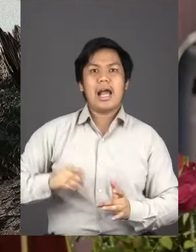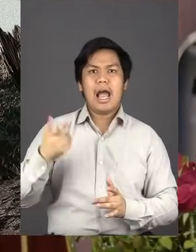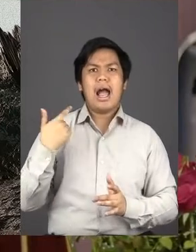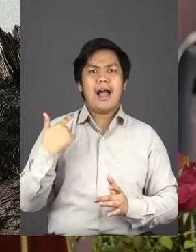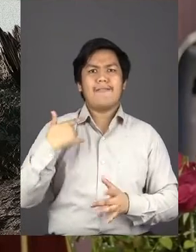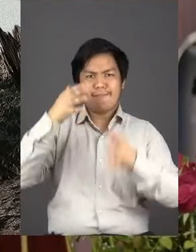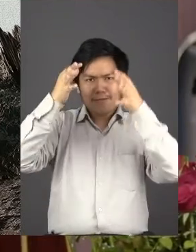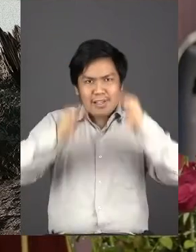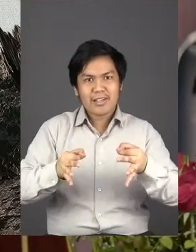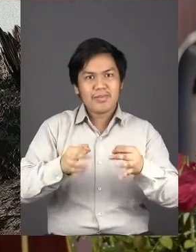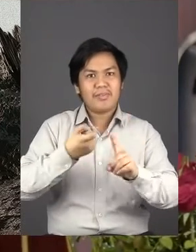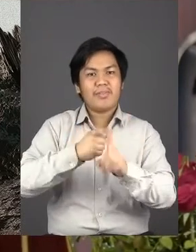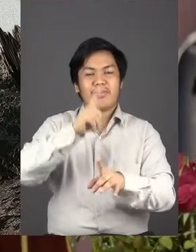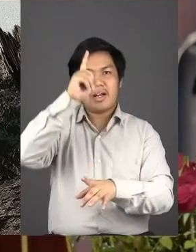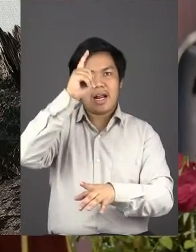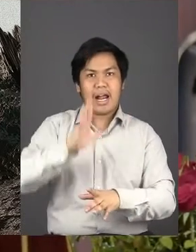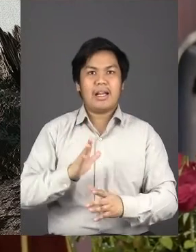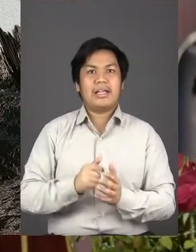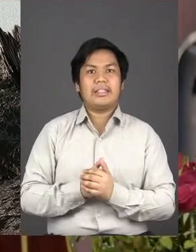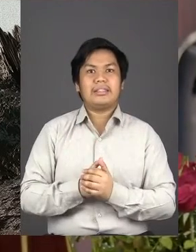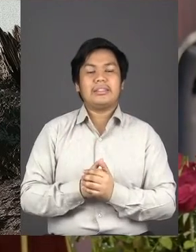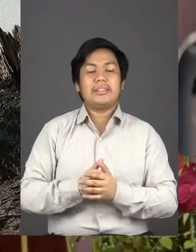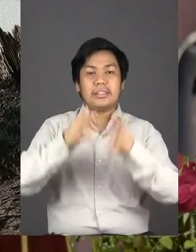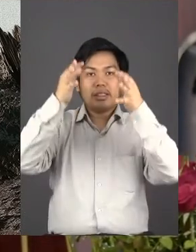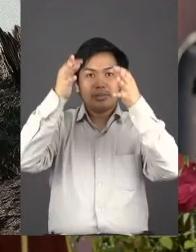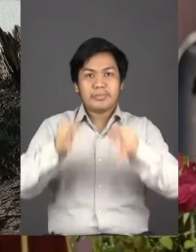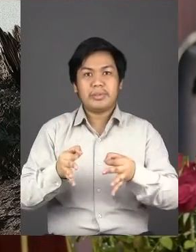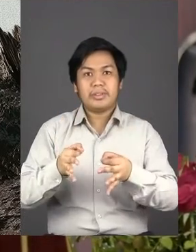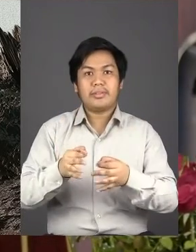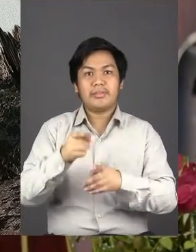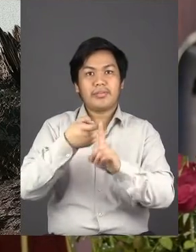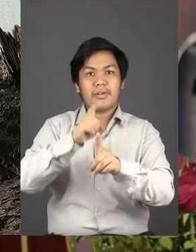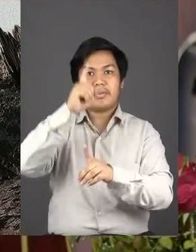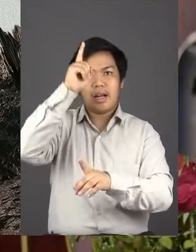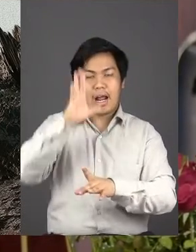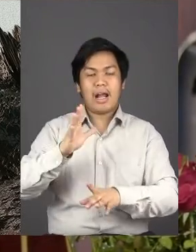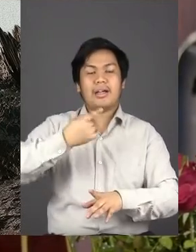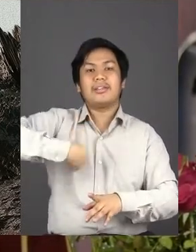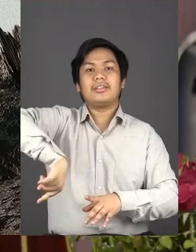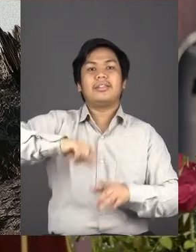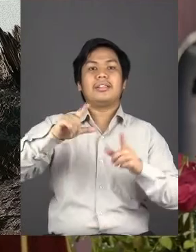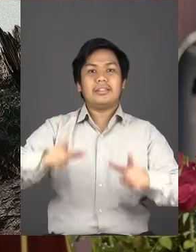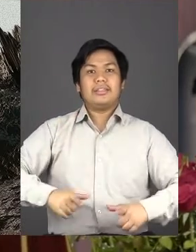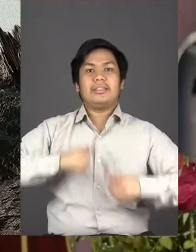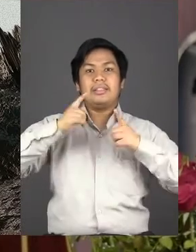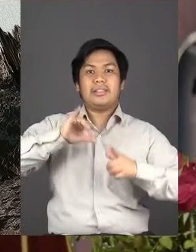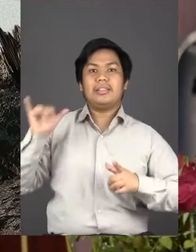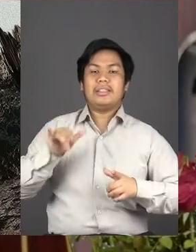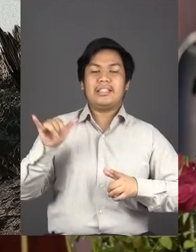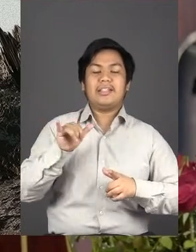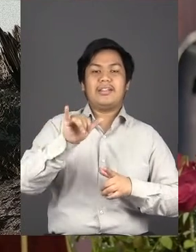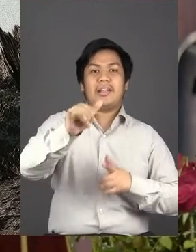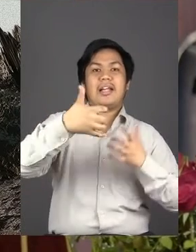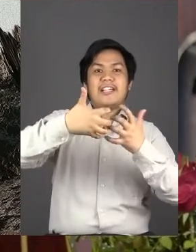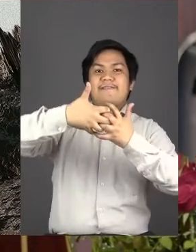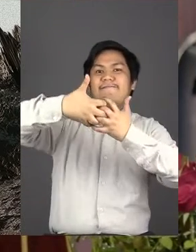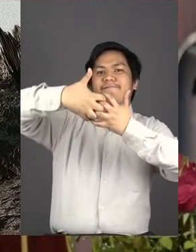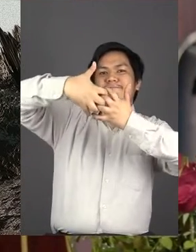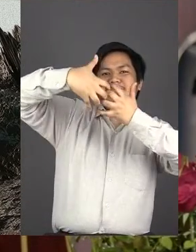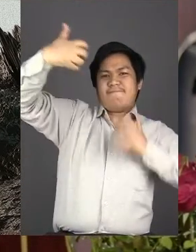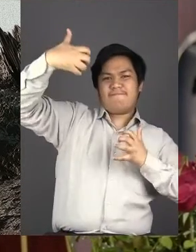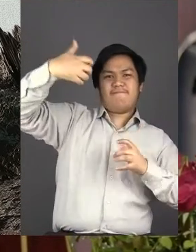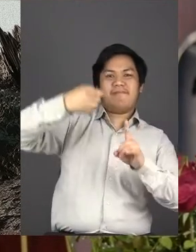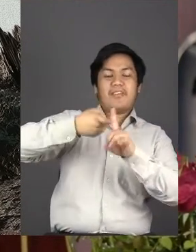tayong judgment. At yung judgment po na yon, tayo ay mamumuhay walang hanggan na hiwalay sa kanyang liwanag.